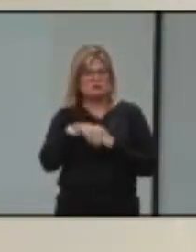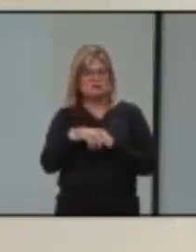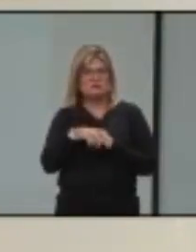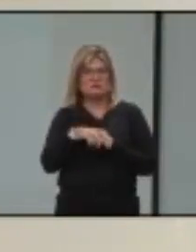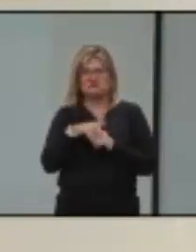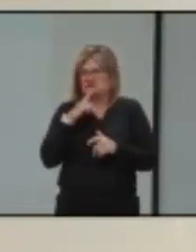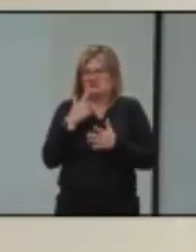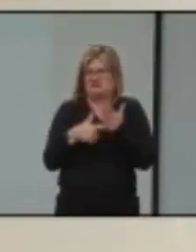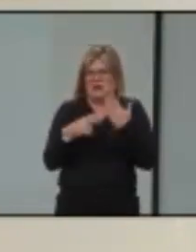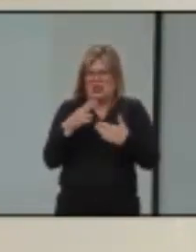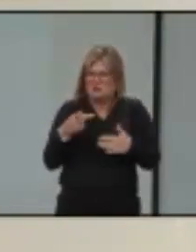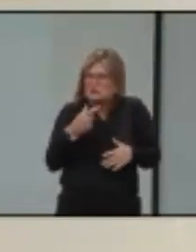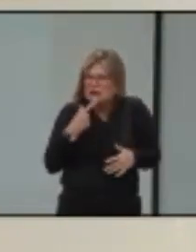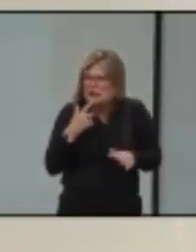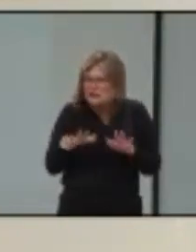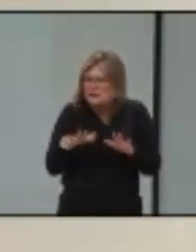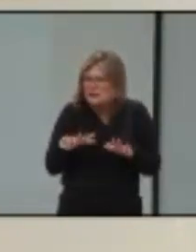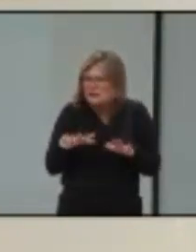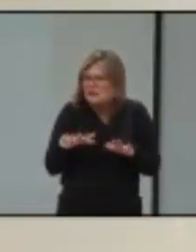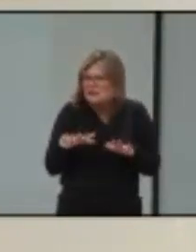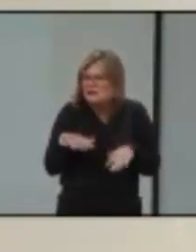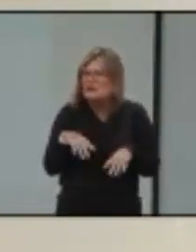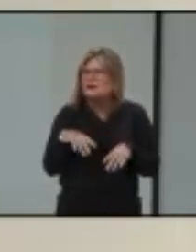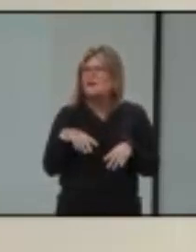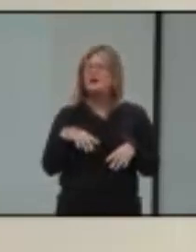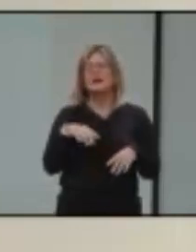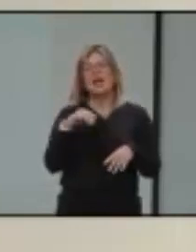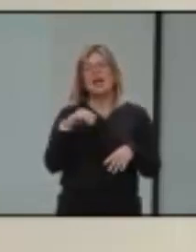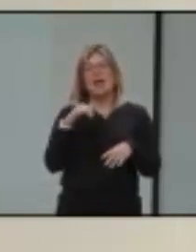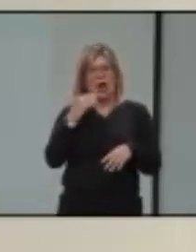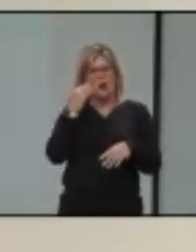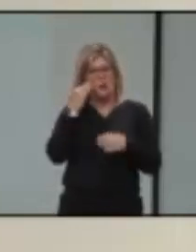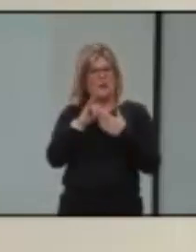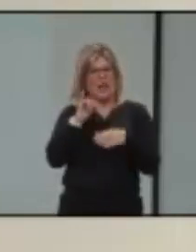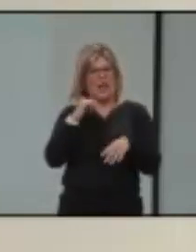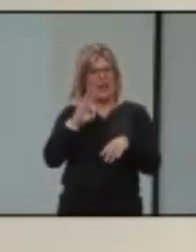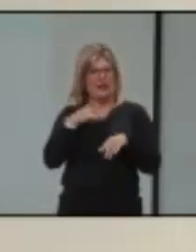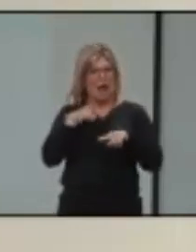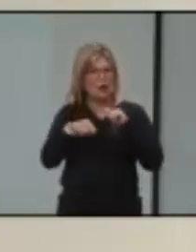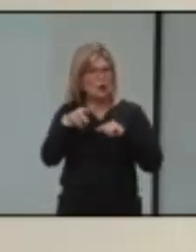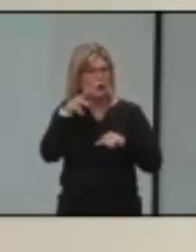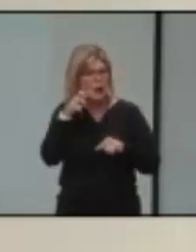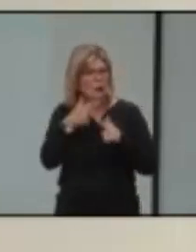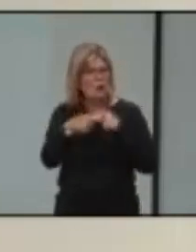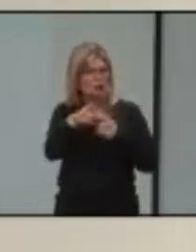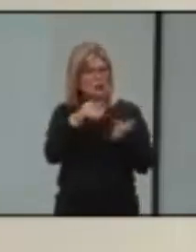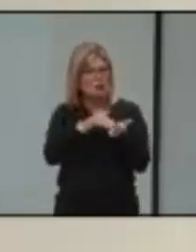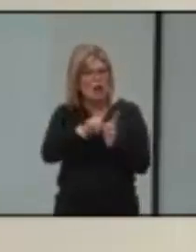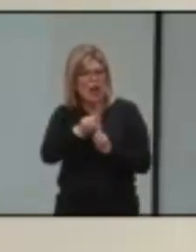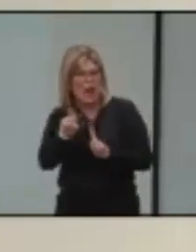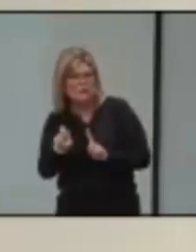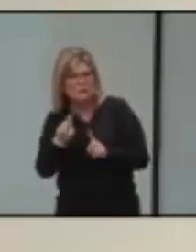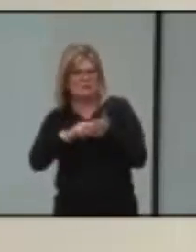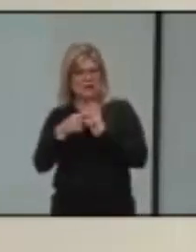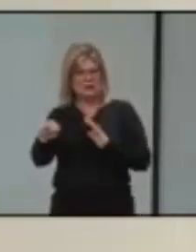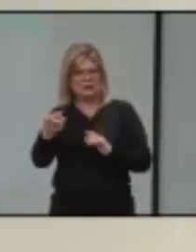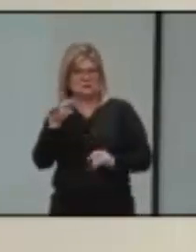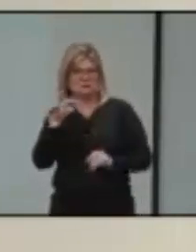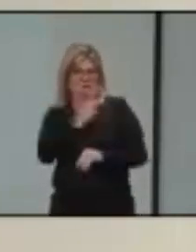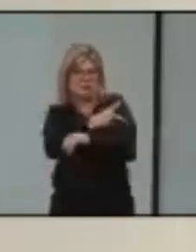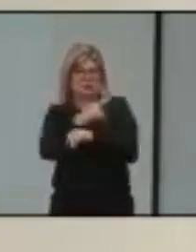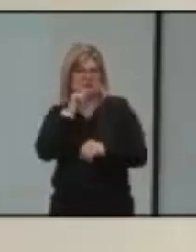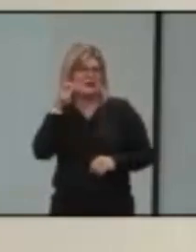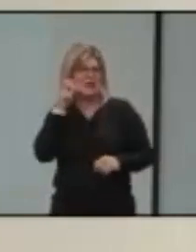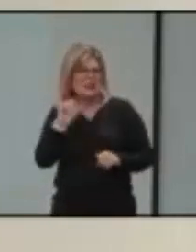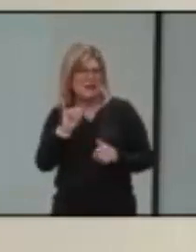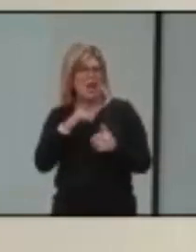And I'm like, what the hell did he just say? And so I knew that if I couldn't hear what he said fully, that the patient didn't hear what he said